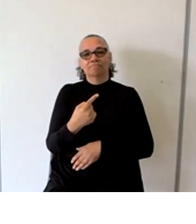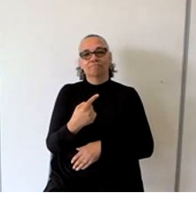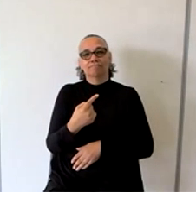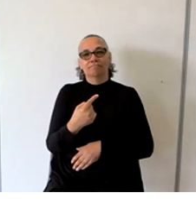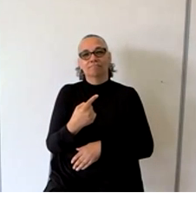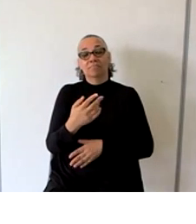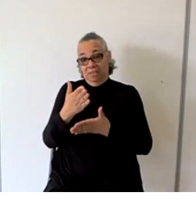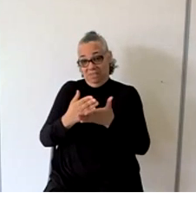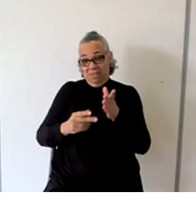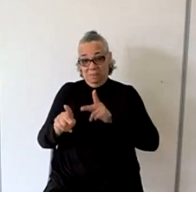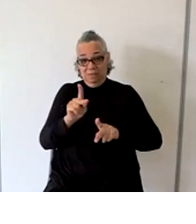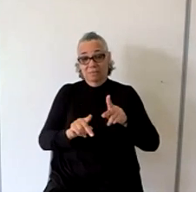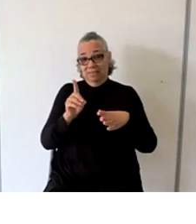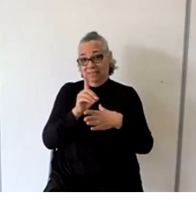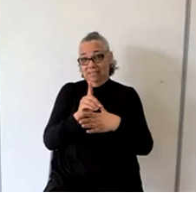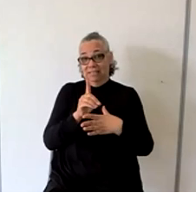people with disabilities